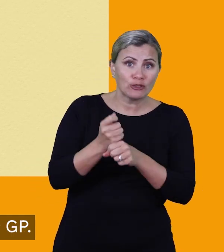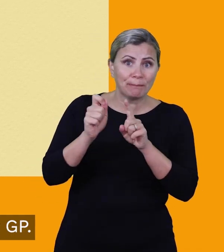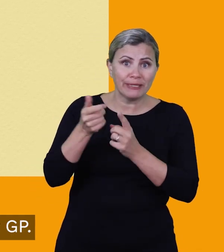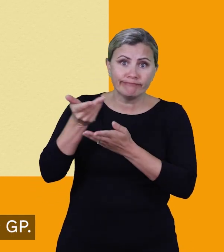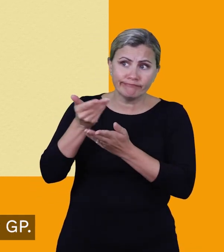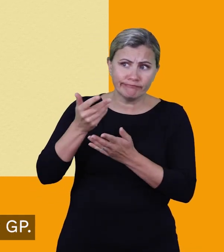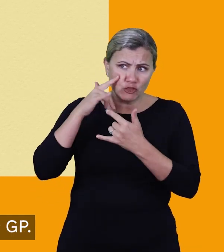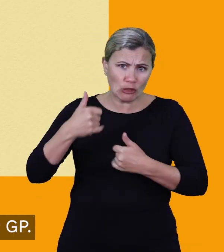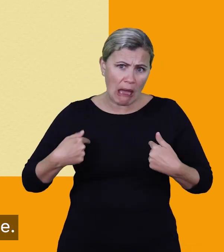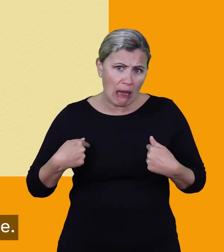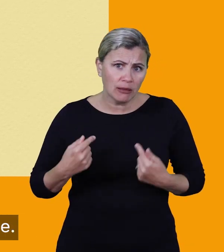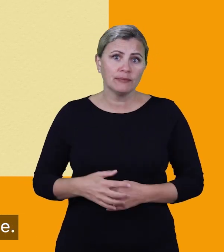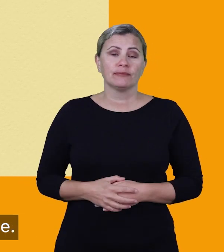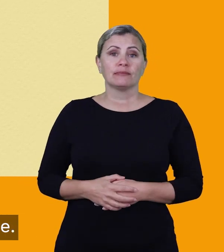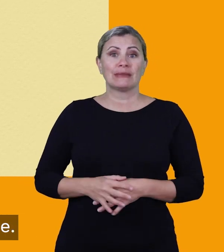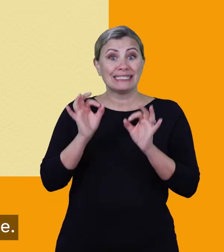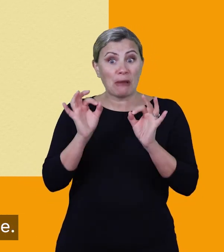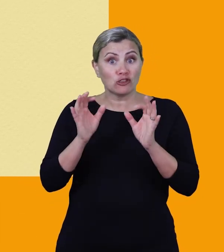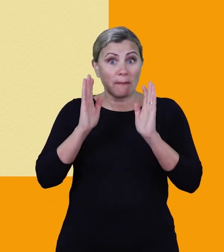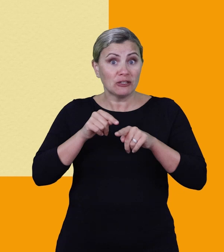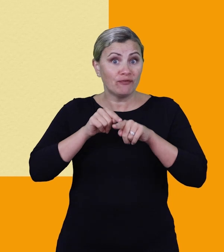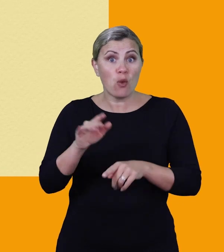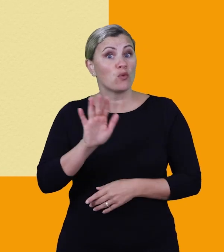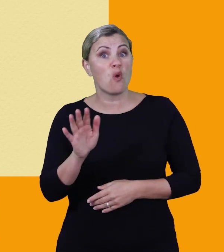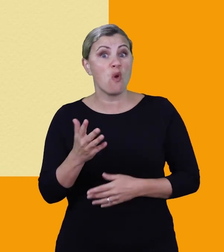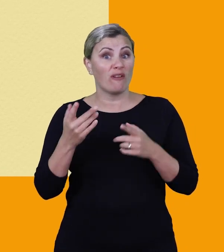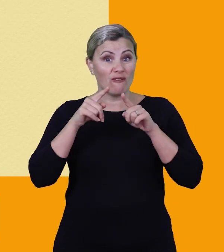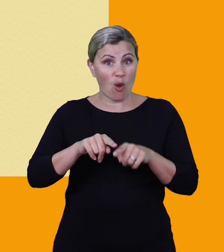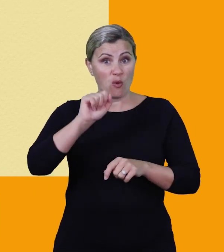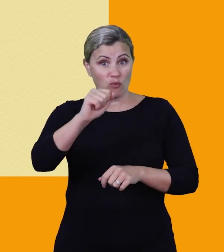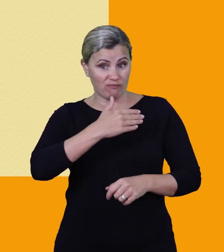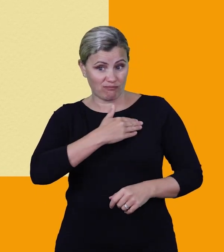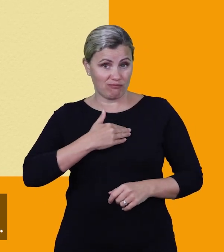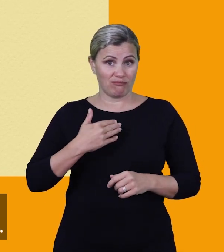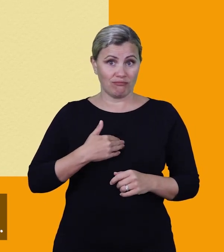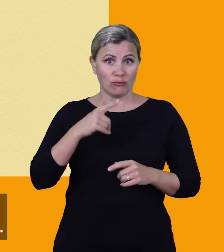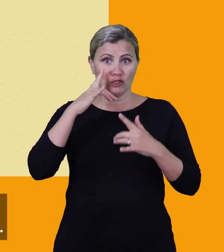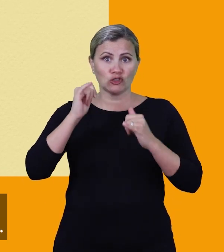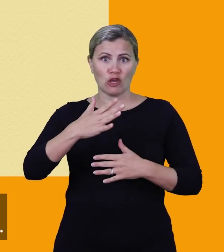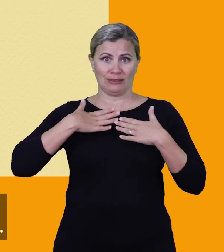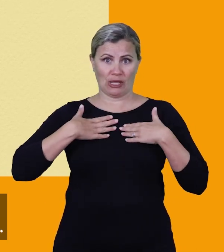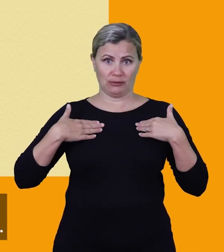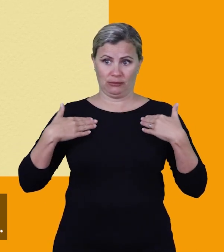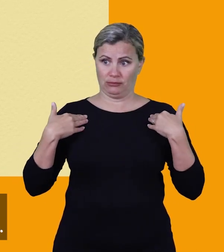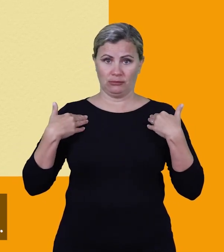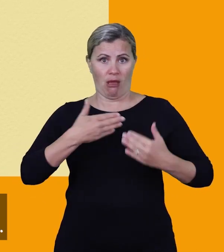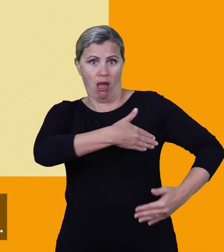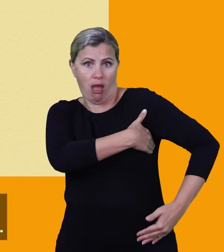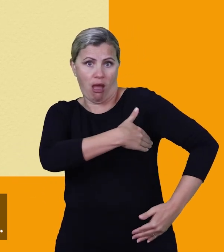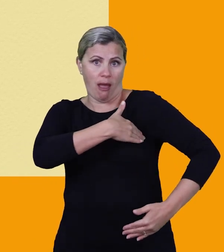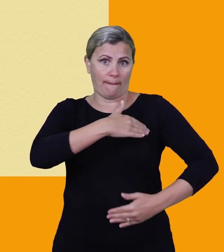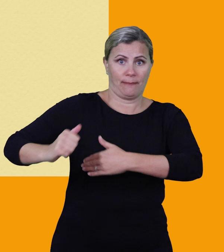changes with your GP. There's no special technique. Check the whole breast area, including your armpits, your upper chest, and up to your